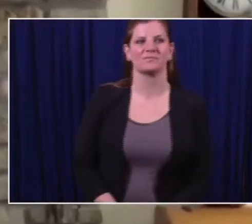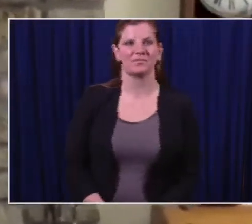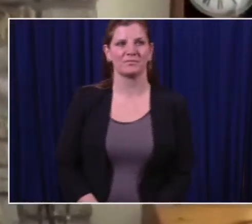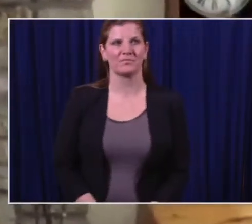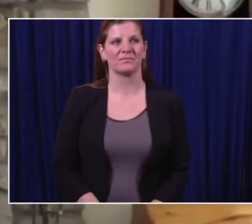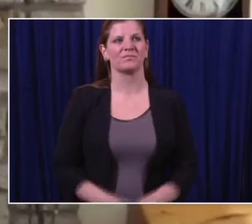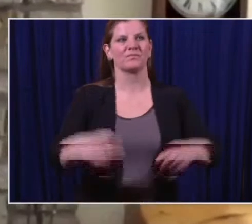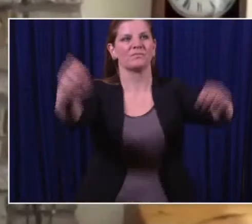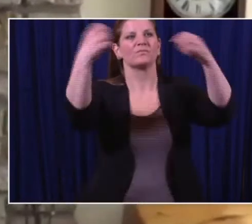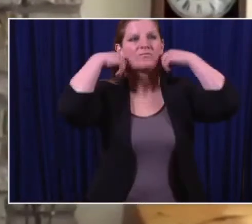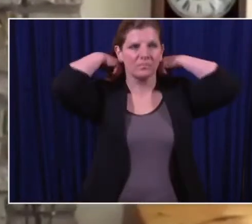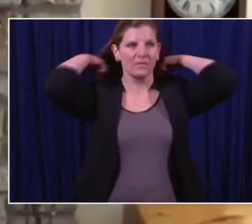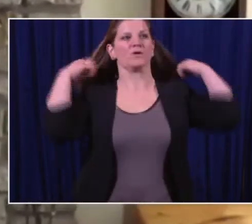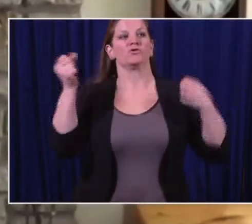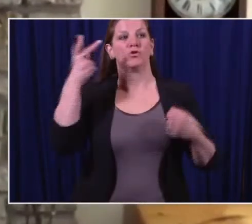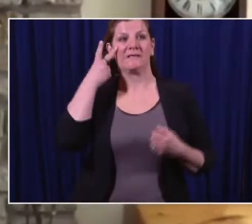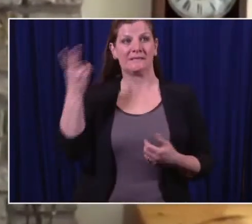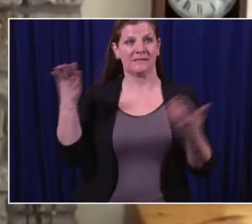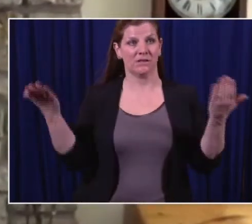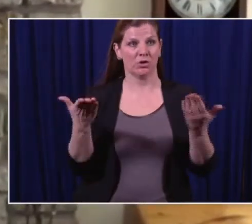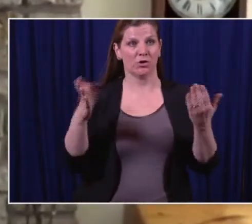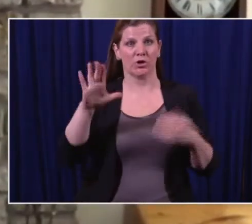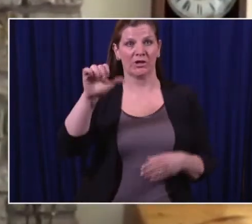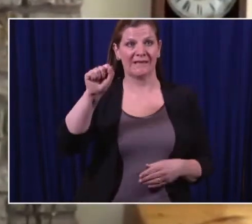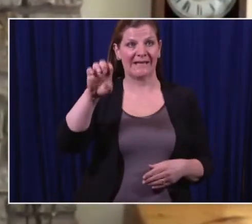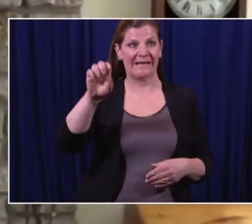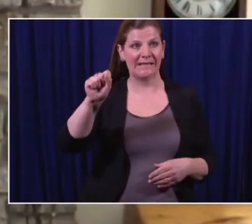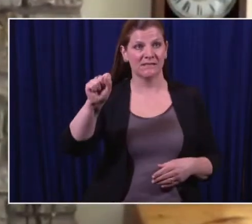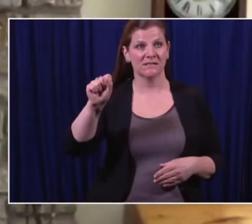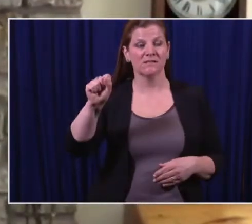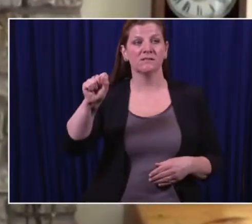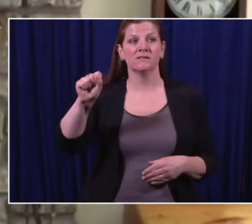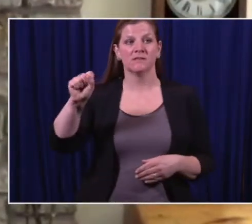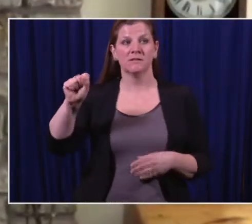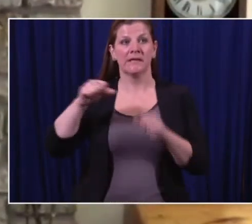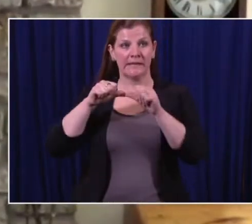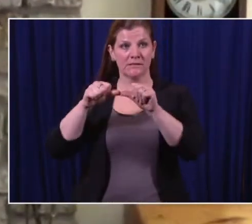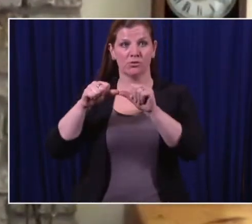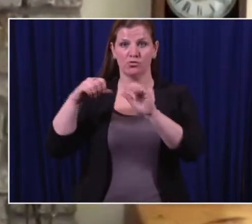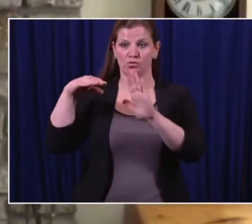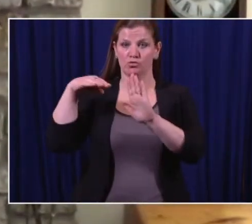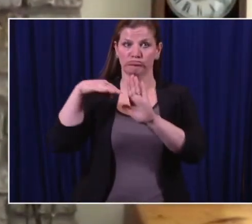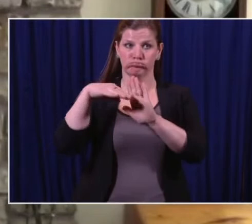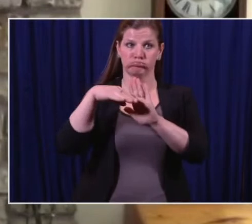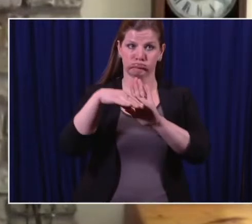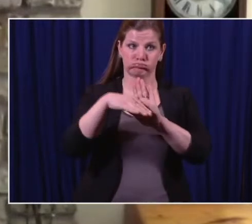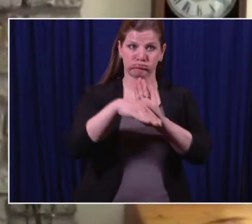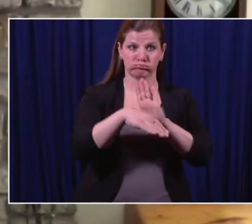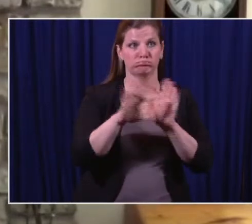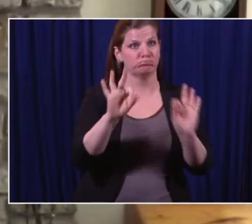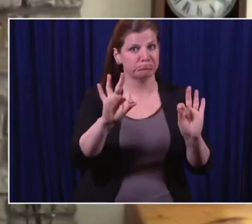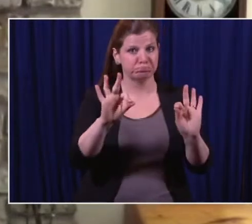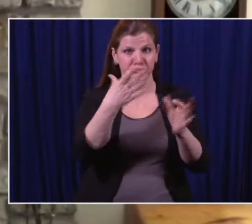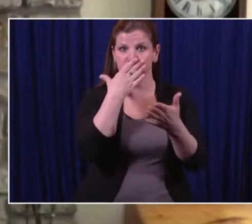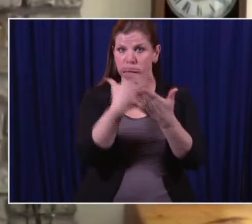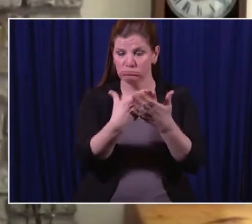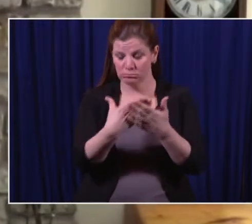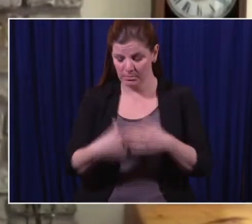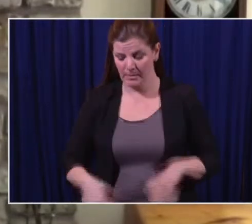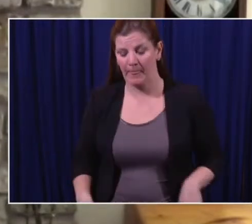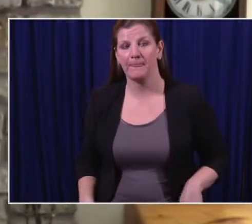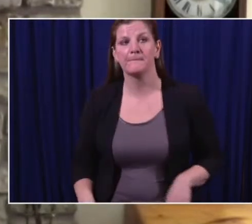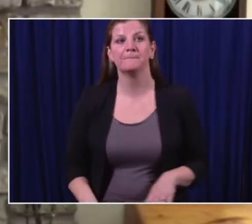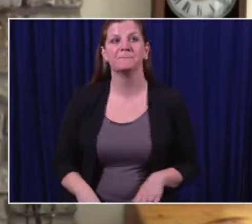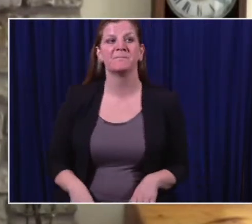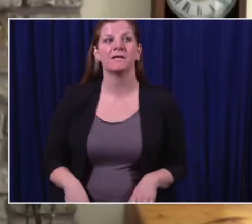As you can see, our cases continue to trend lower. We're very happy about that. The